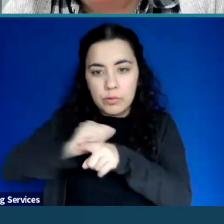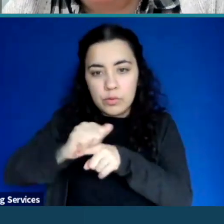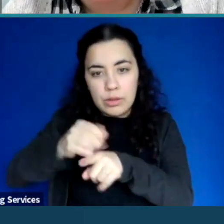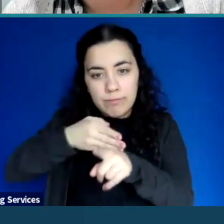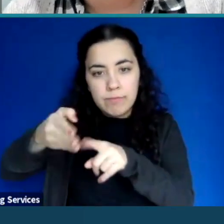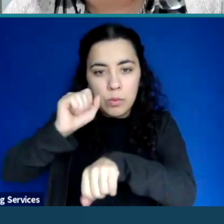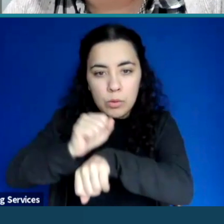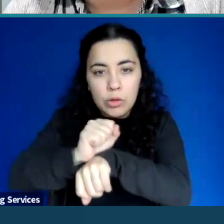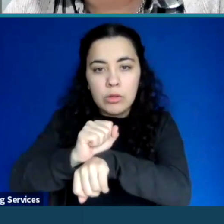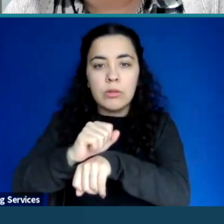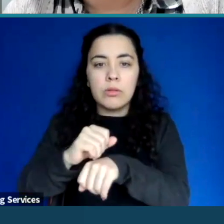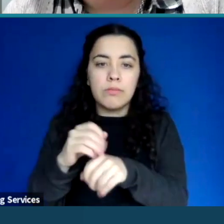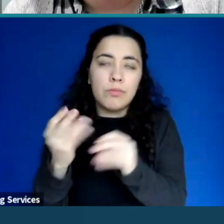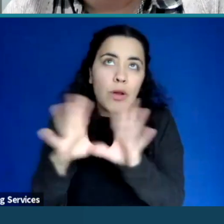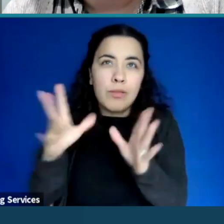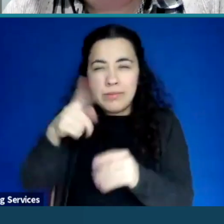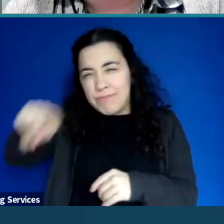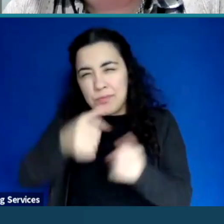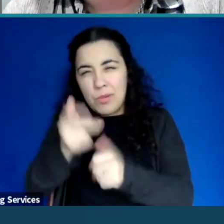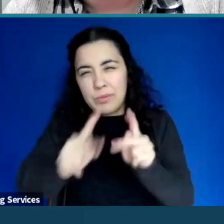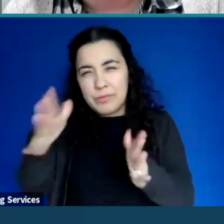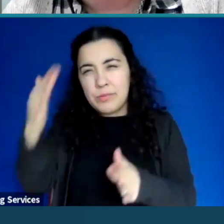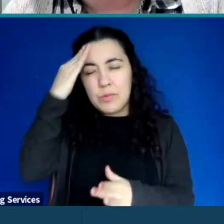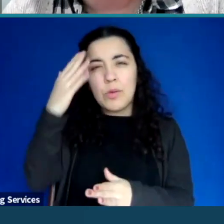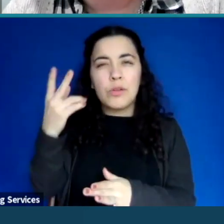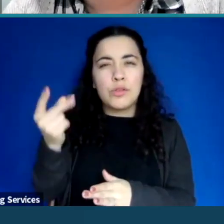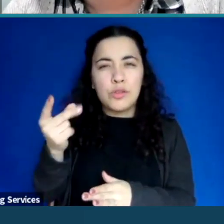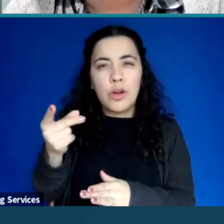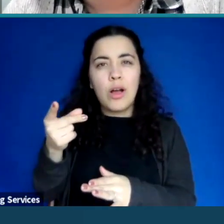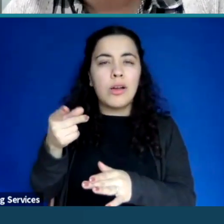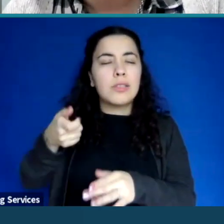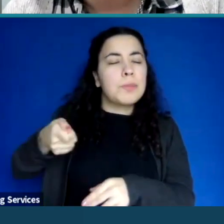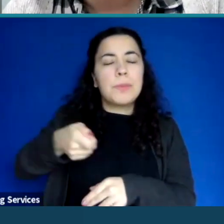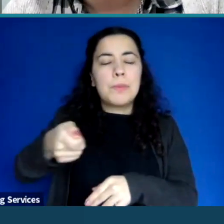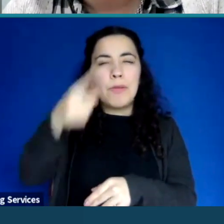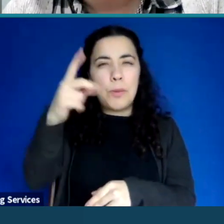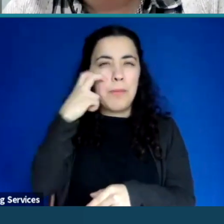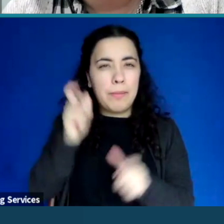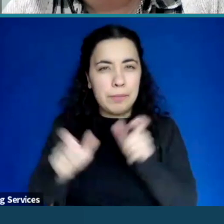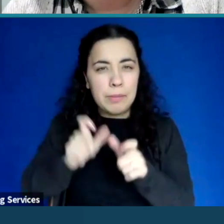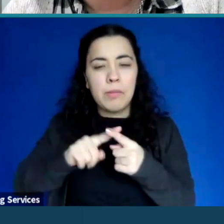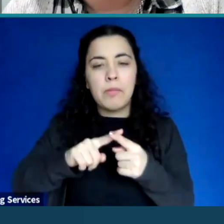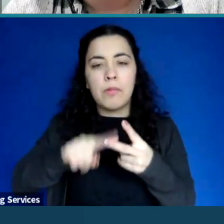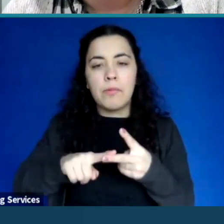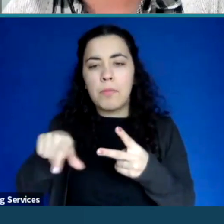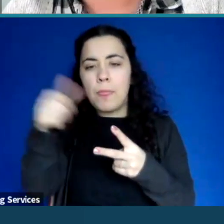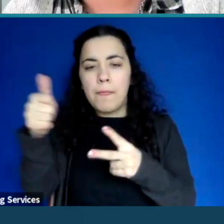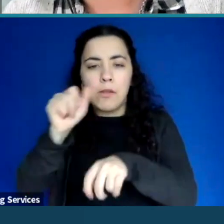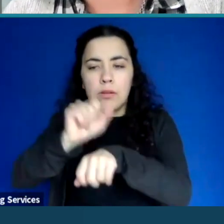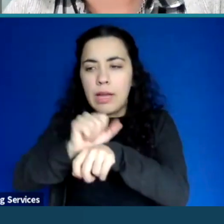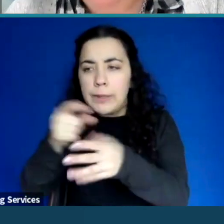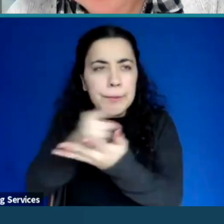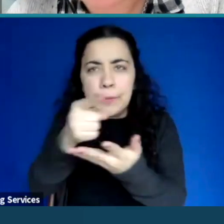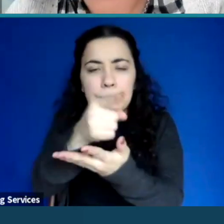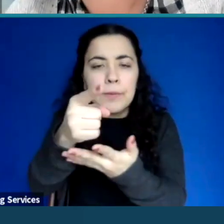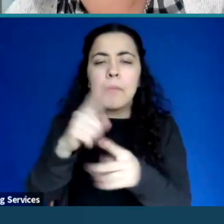who are blind that assist with navigation, that would be their task. But there's many other types of tasks that a service animal can be trained